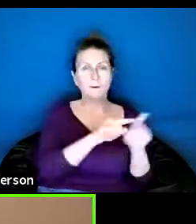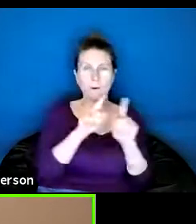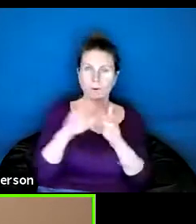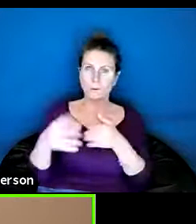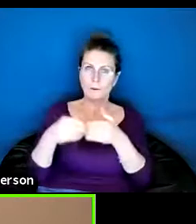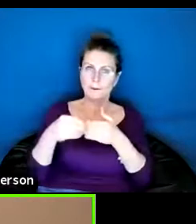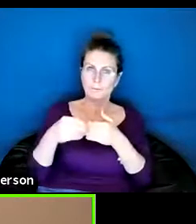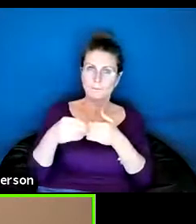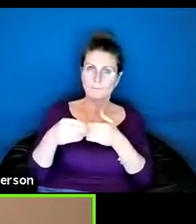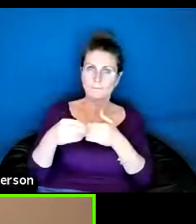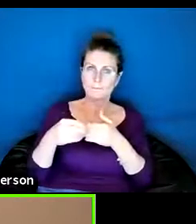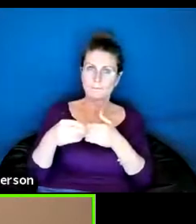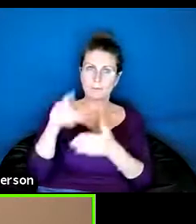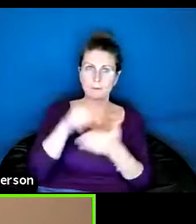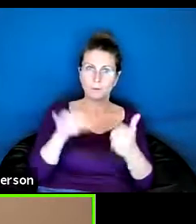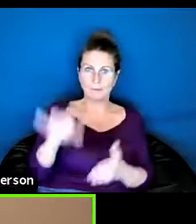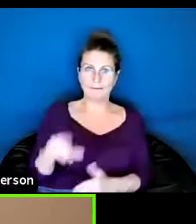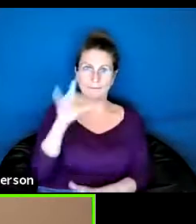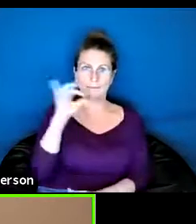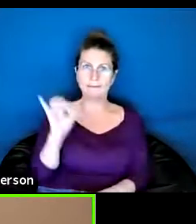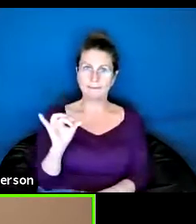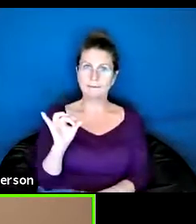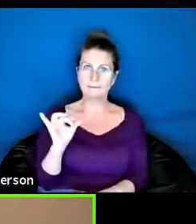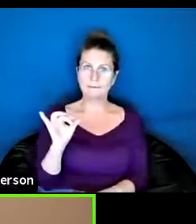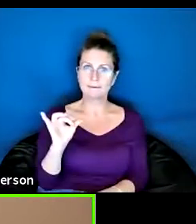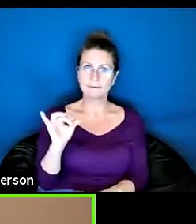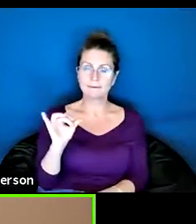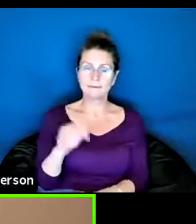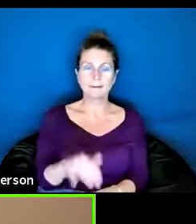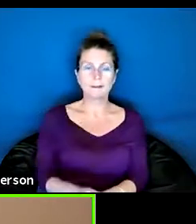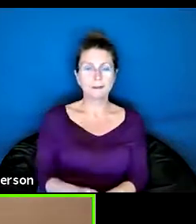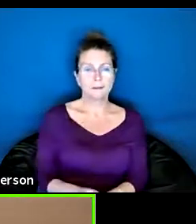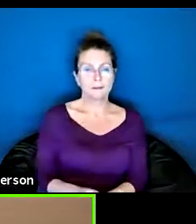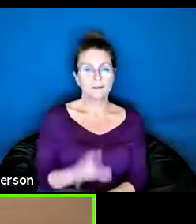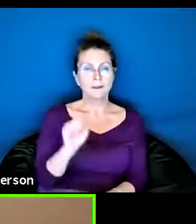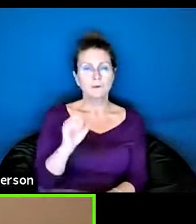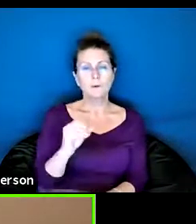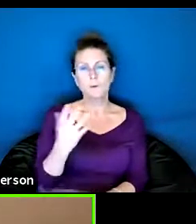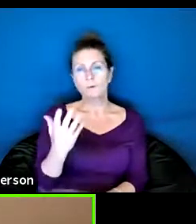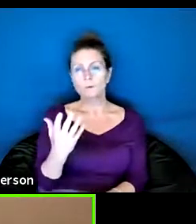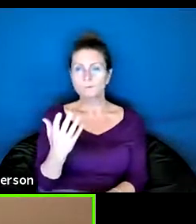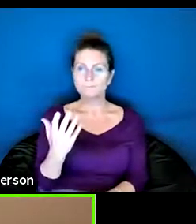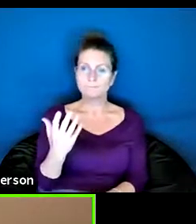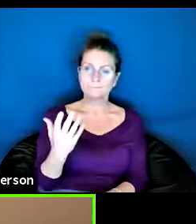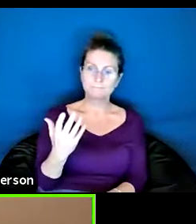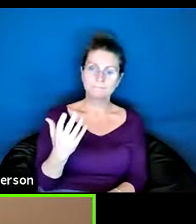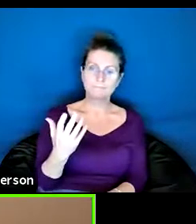think. And so just to say that while we're talking about,